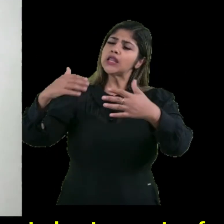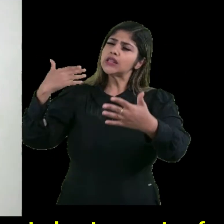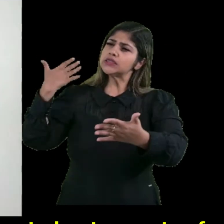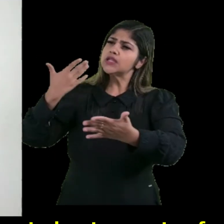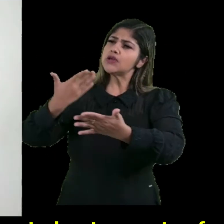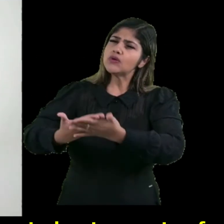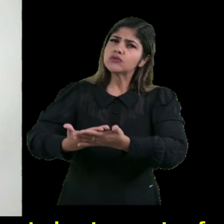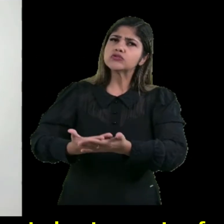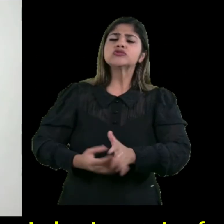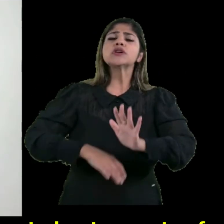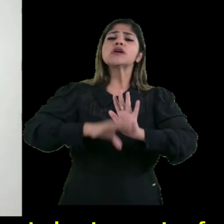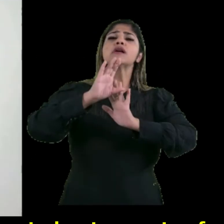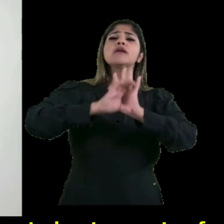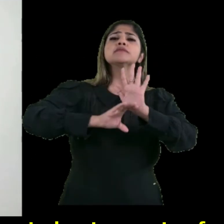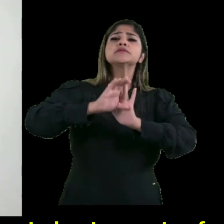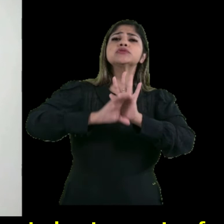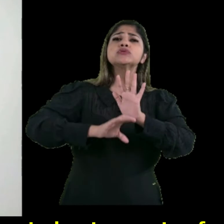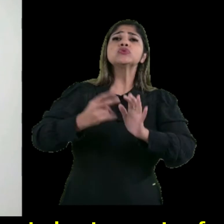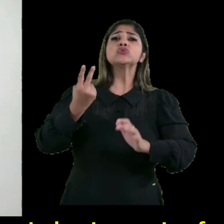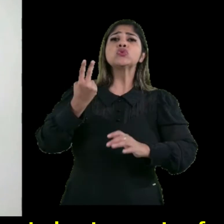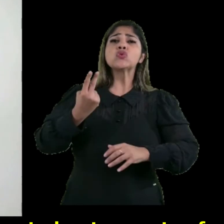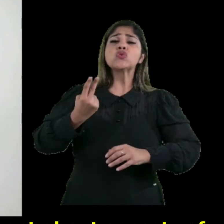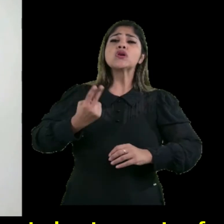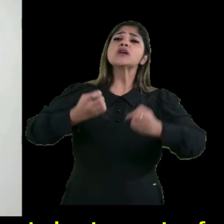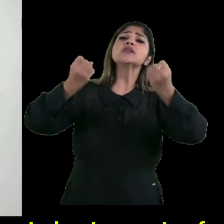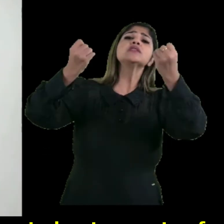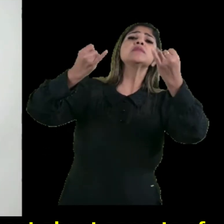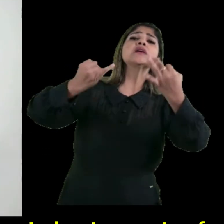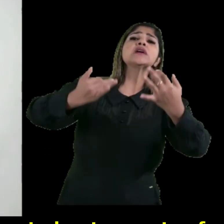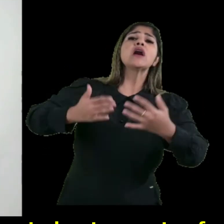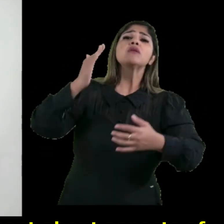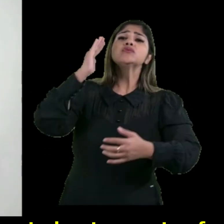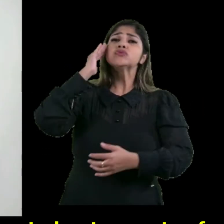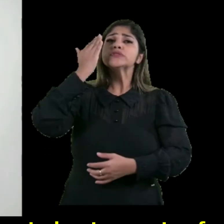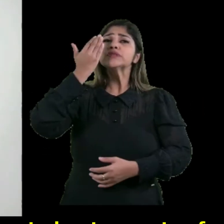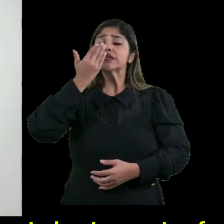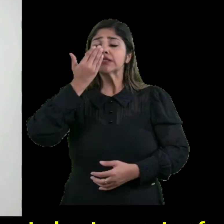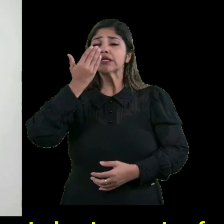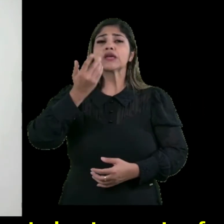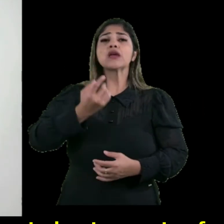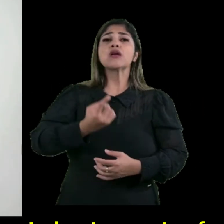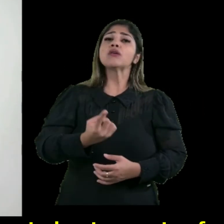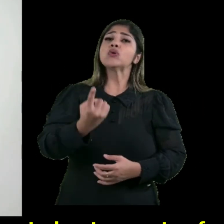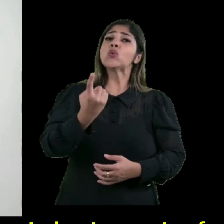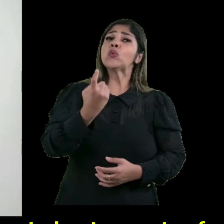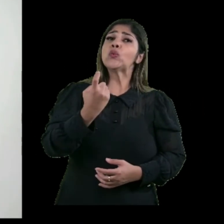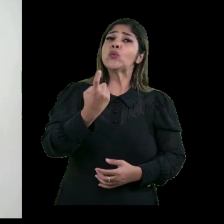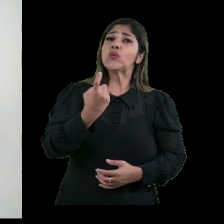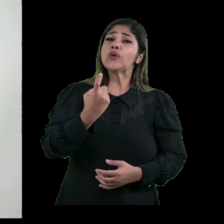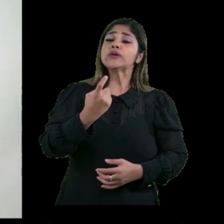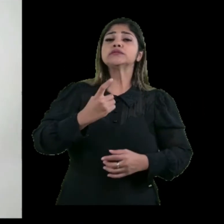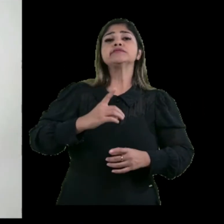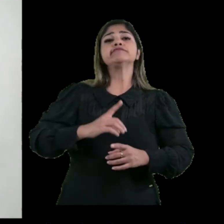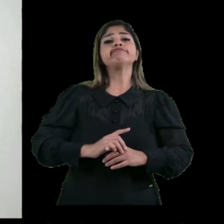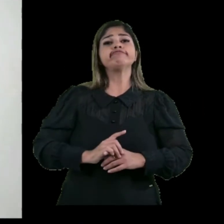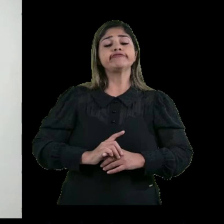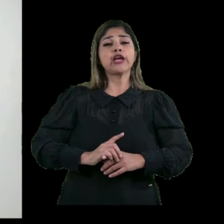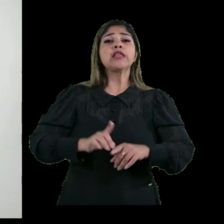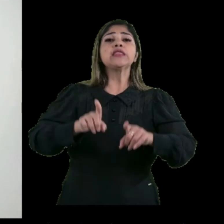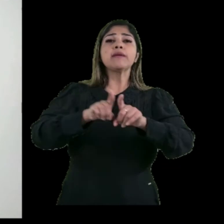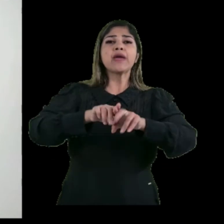Chapter 2, we comment about aspects of deafblindness, its uniqueness, its variables,